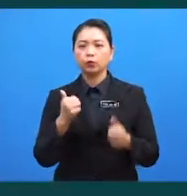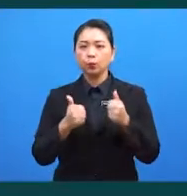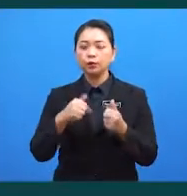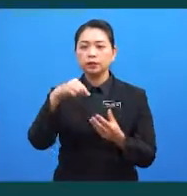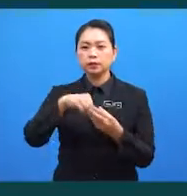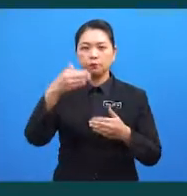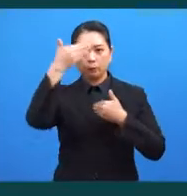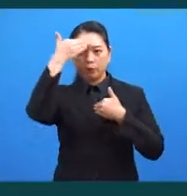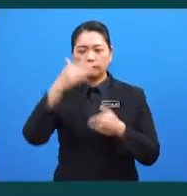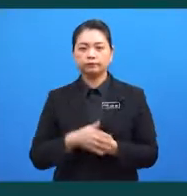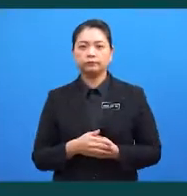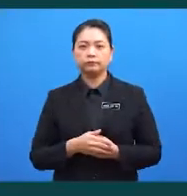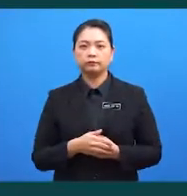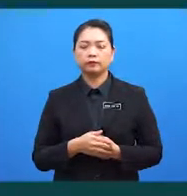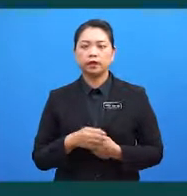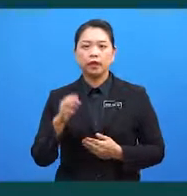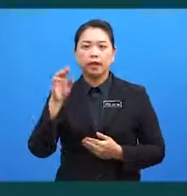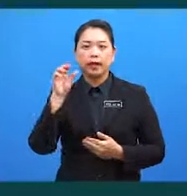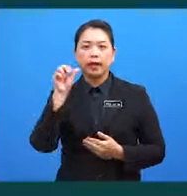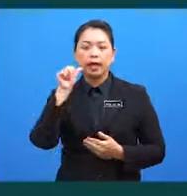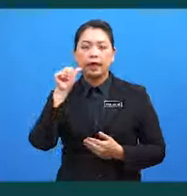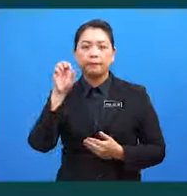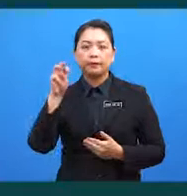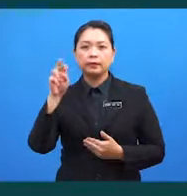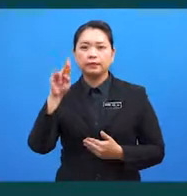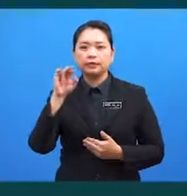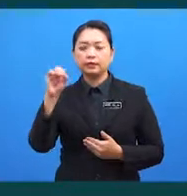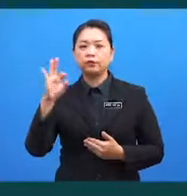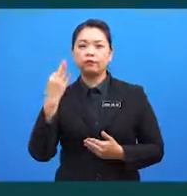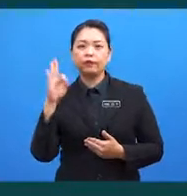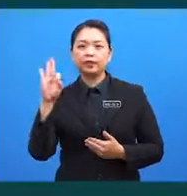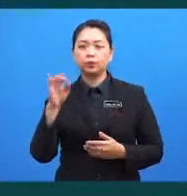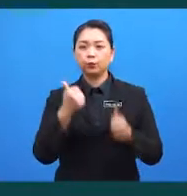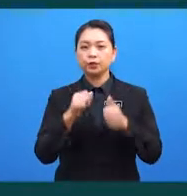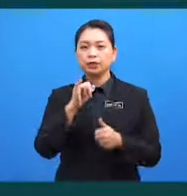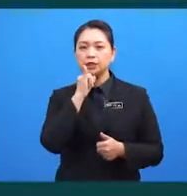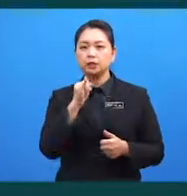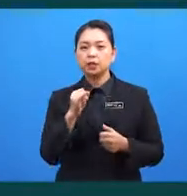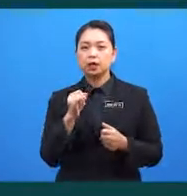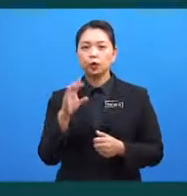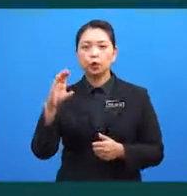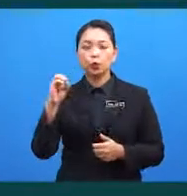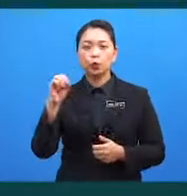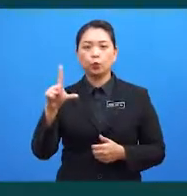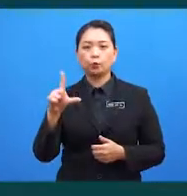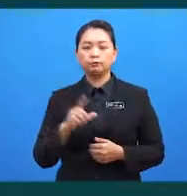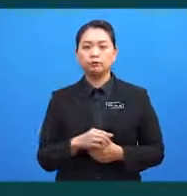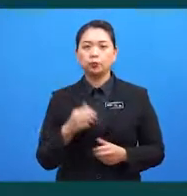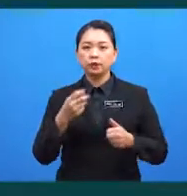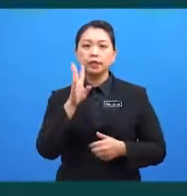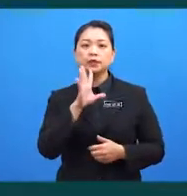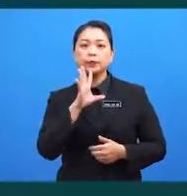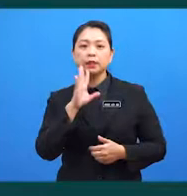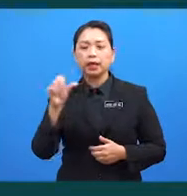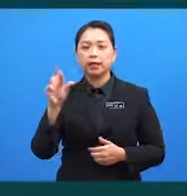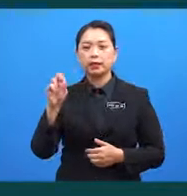Morocco. Emily is French, which is cool because they speak Arabic, French and